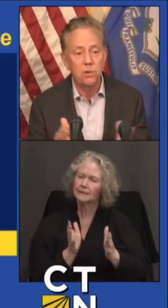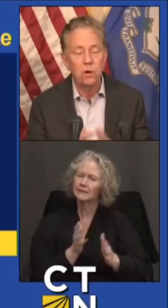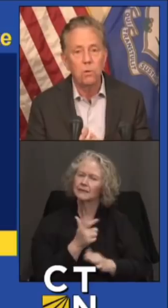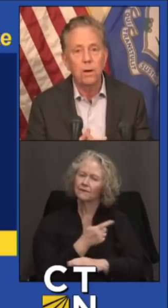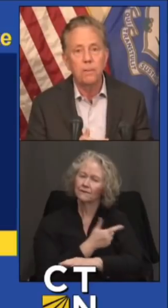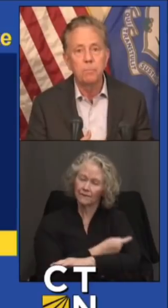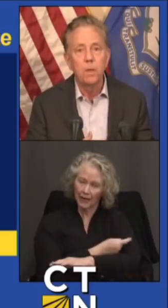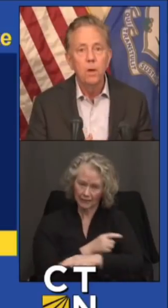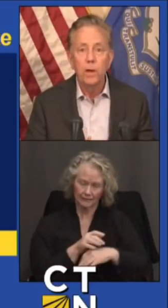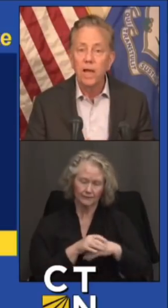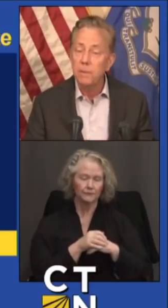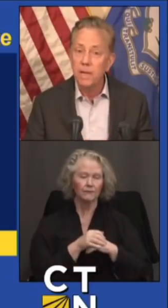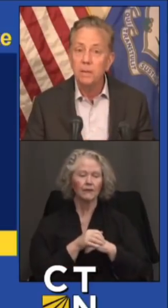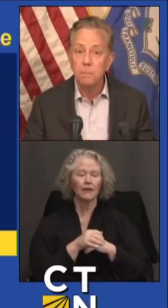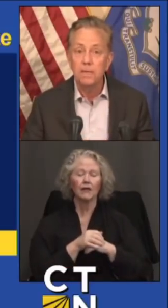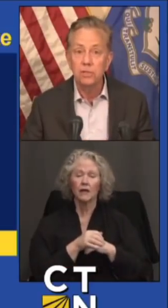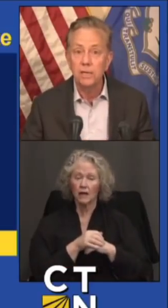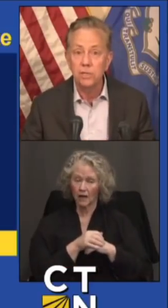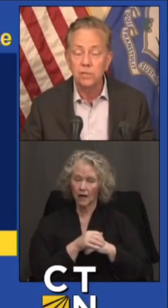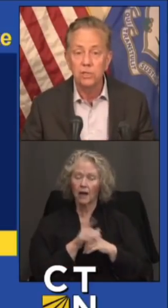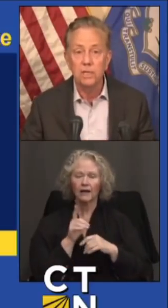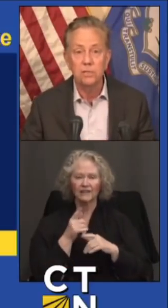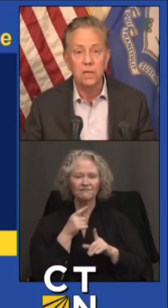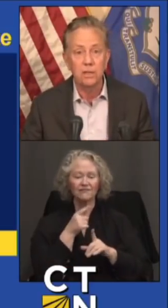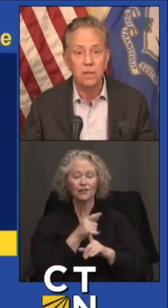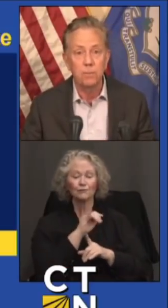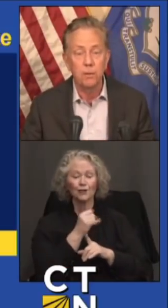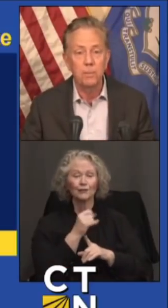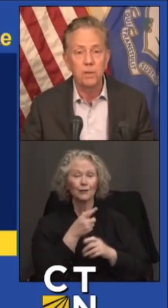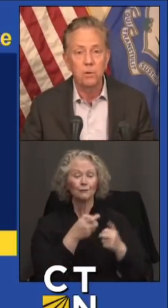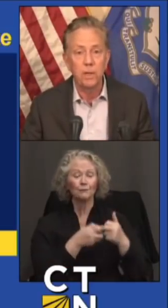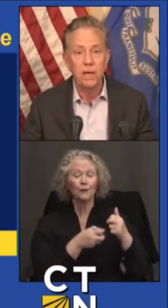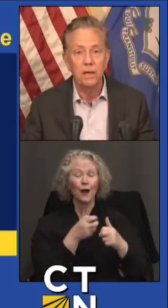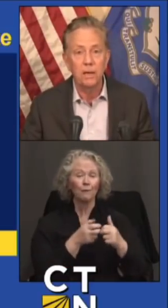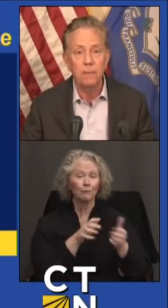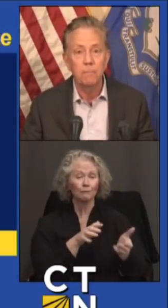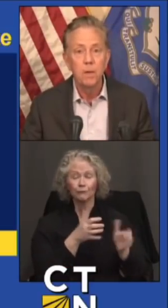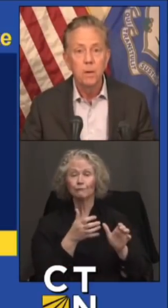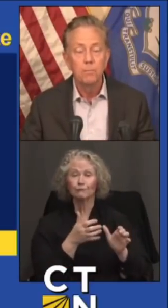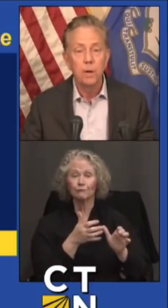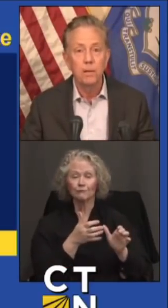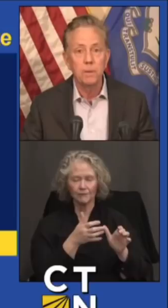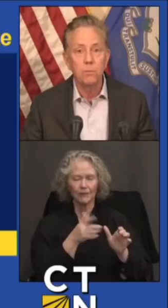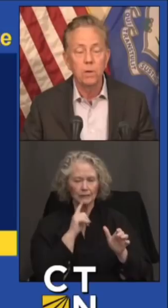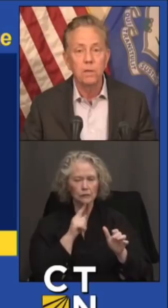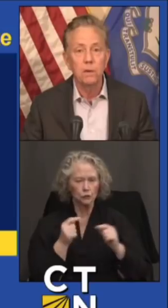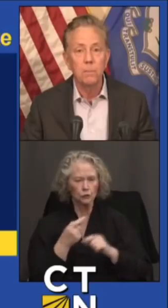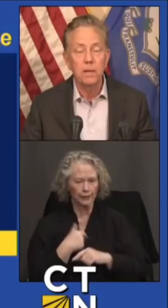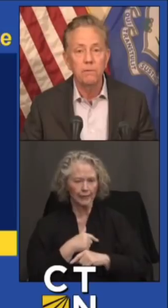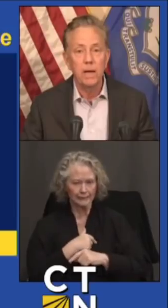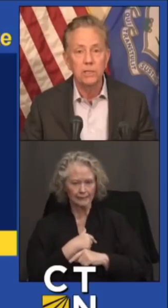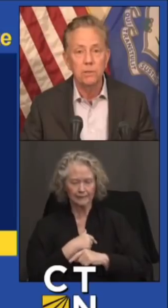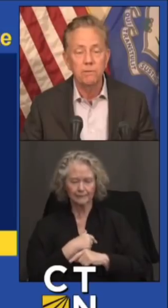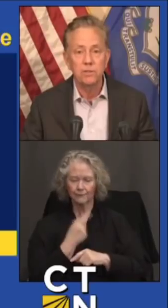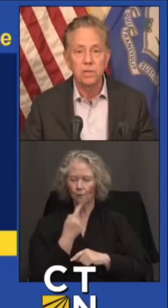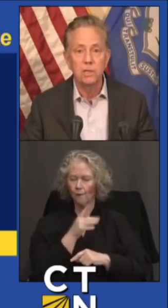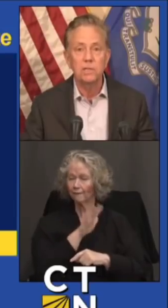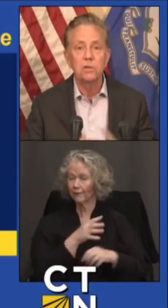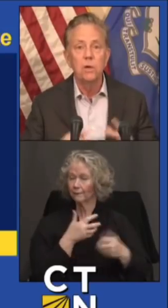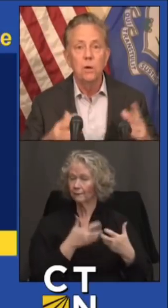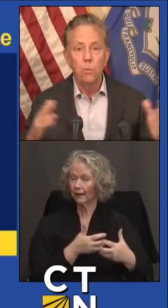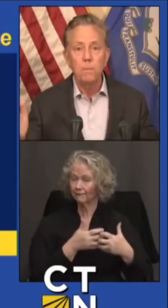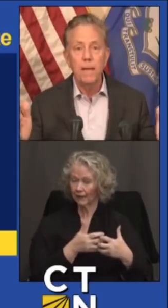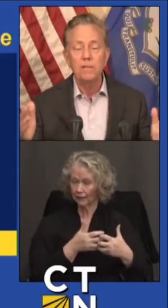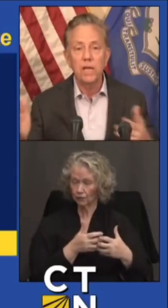vaccines, although we have been hit by Johnson & Johnson. I think you probably know they had a problem in one of their manufacturing